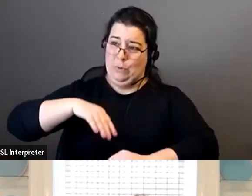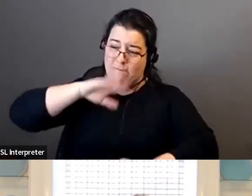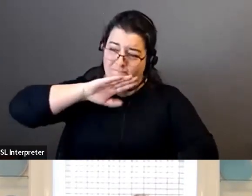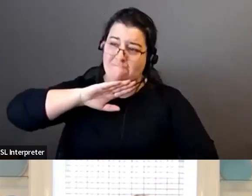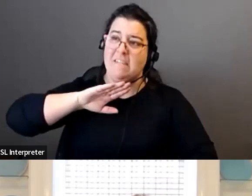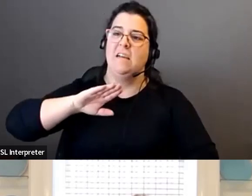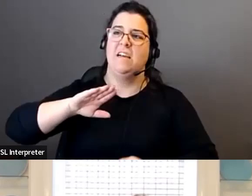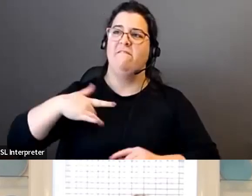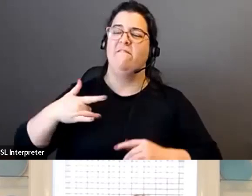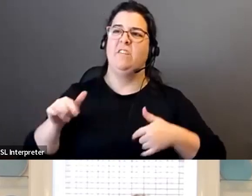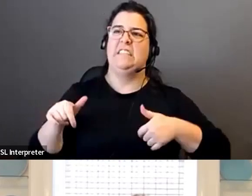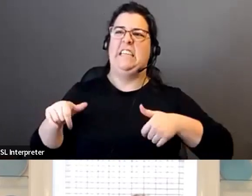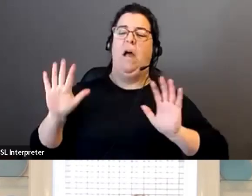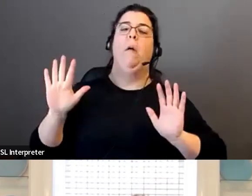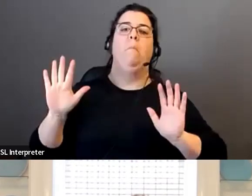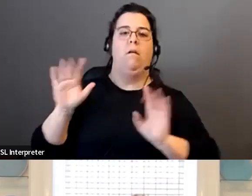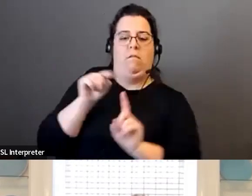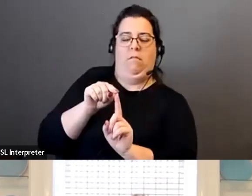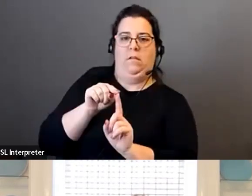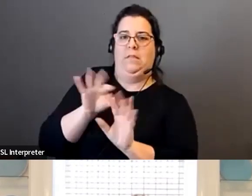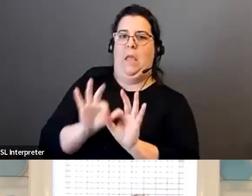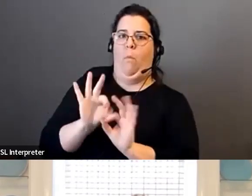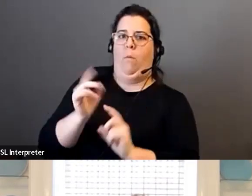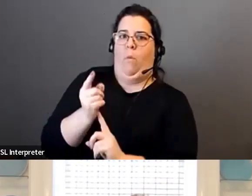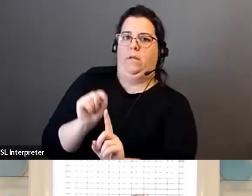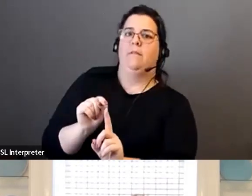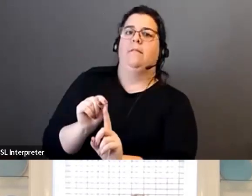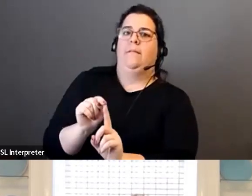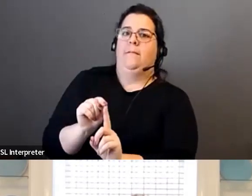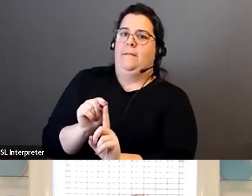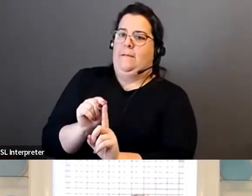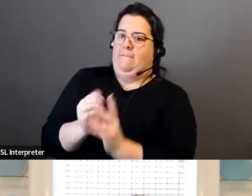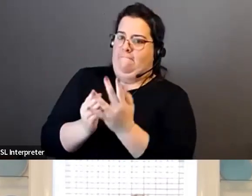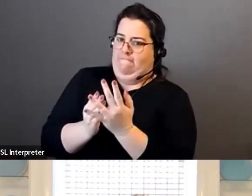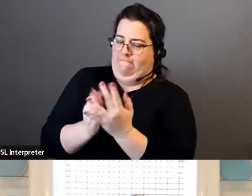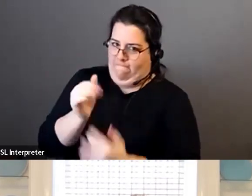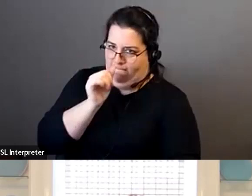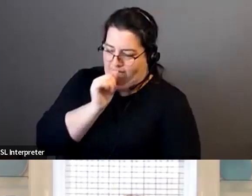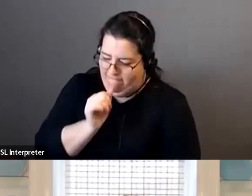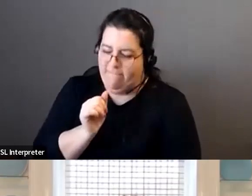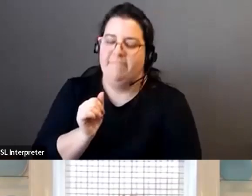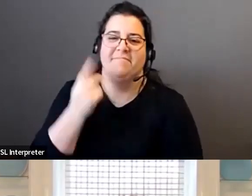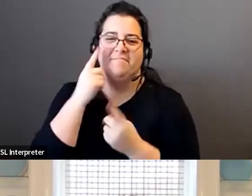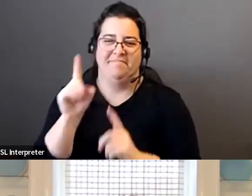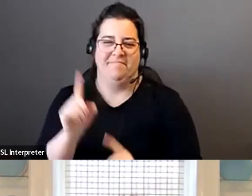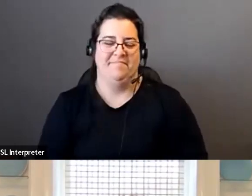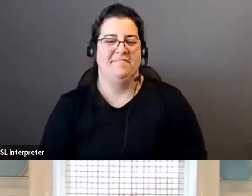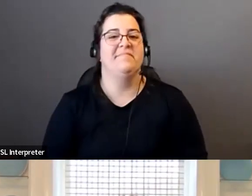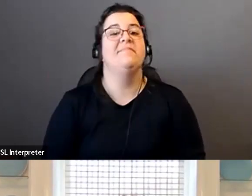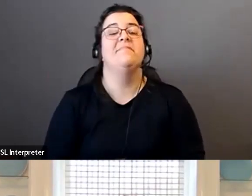Thought-provoking. Come on a Tuesday. Okay, well, we're going to talk. And especially the IG family, thank you so